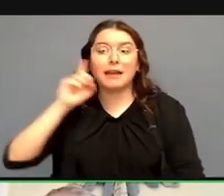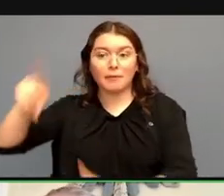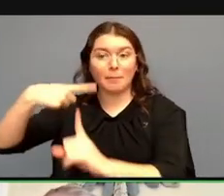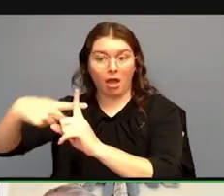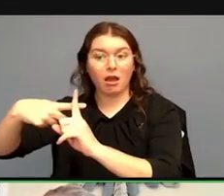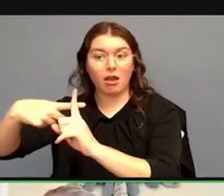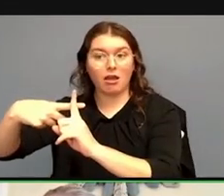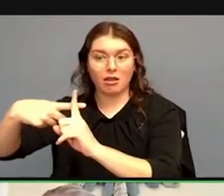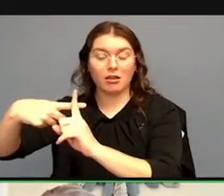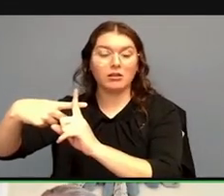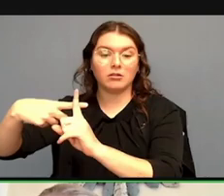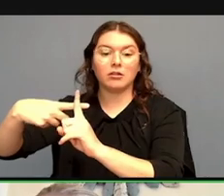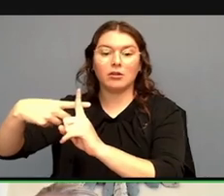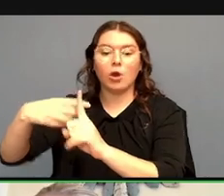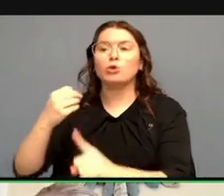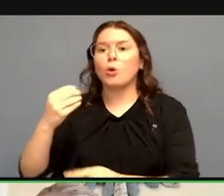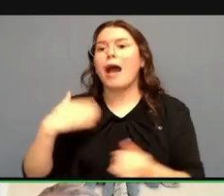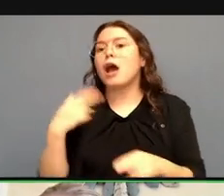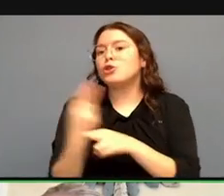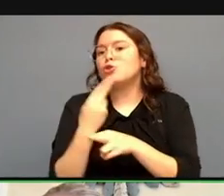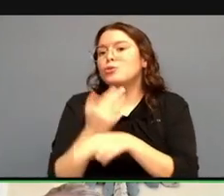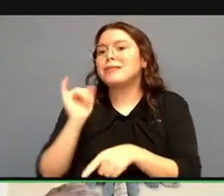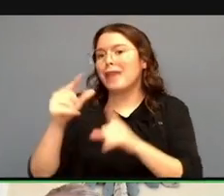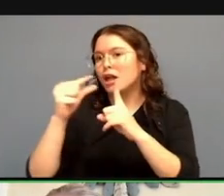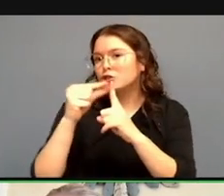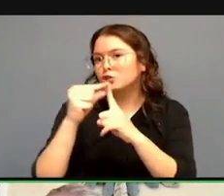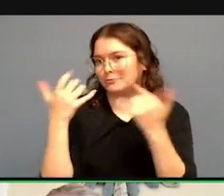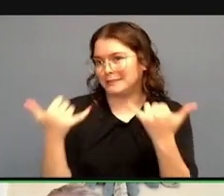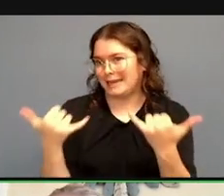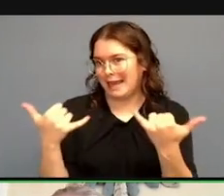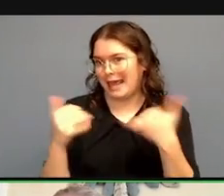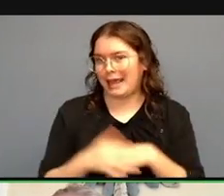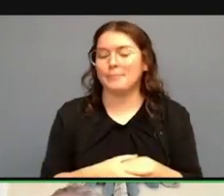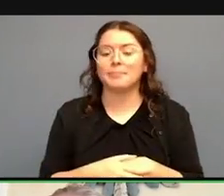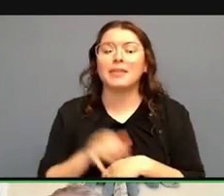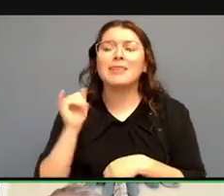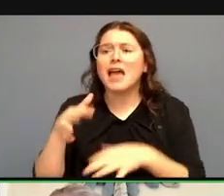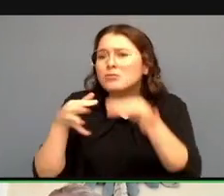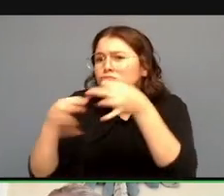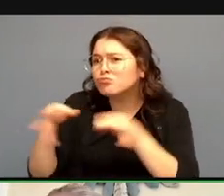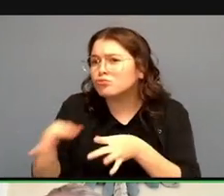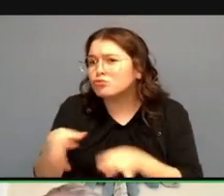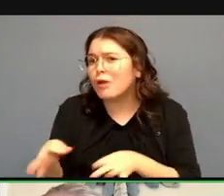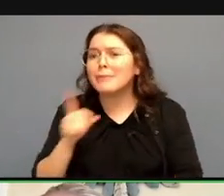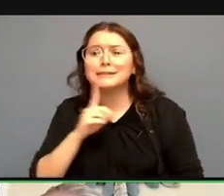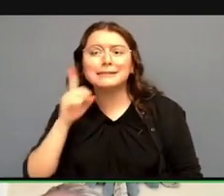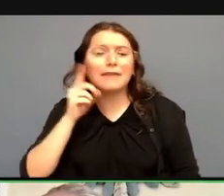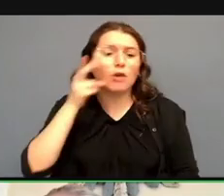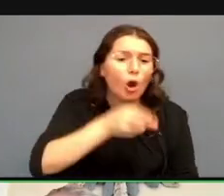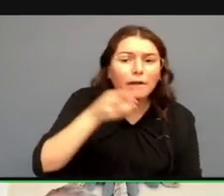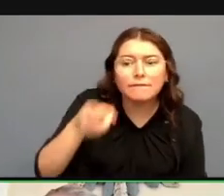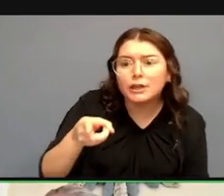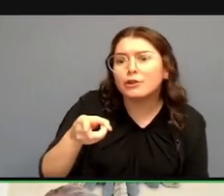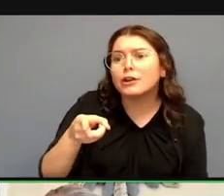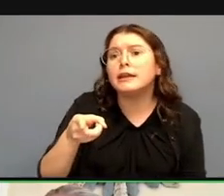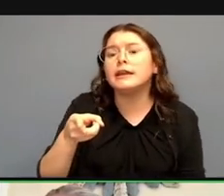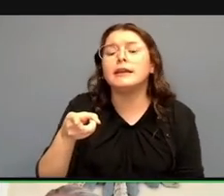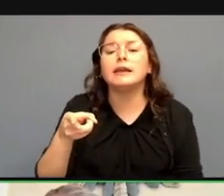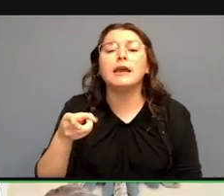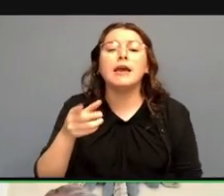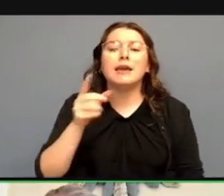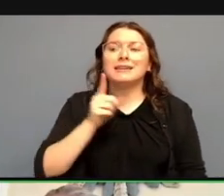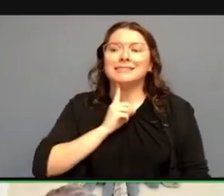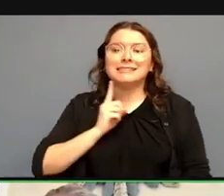plus. So I'll be using that term today, and that's to describe deaf, hard of hearing, and